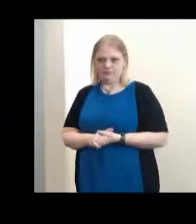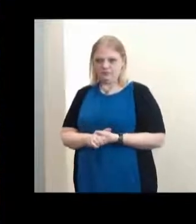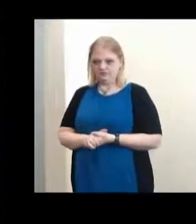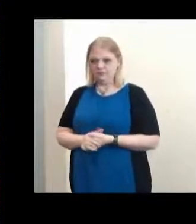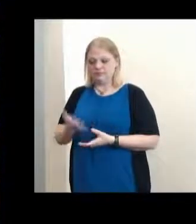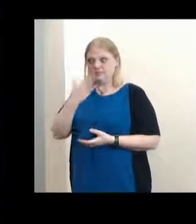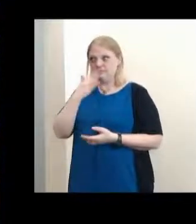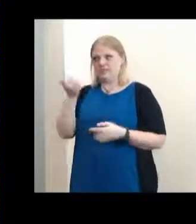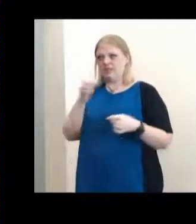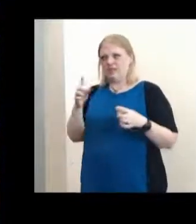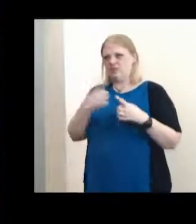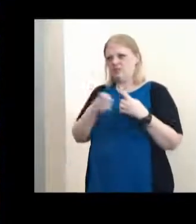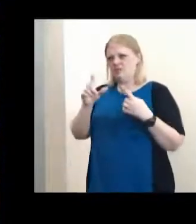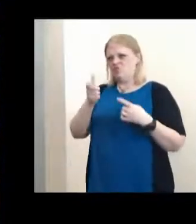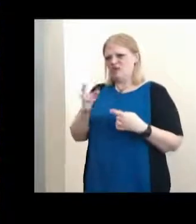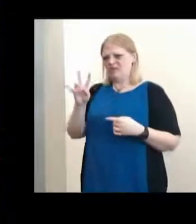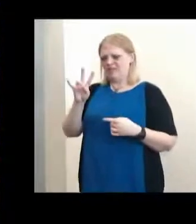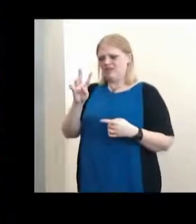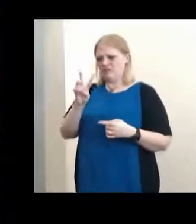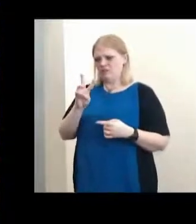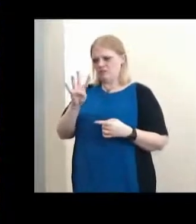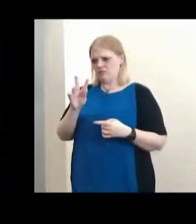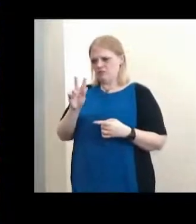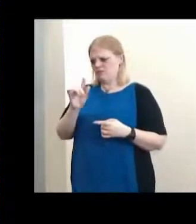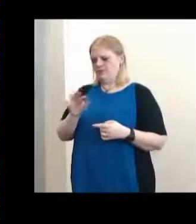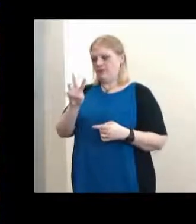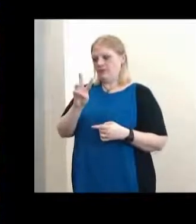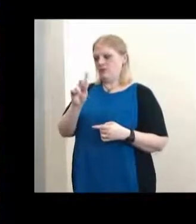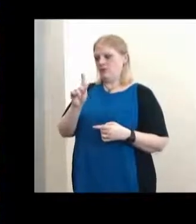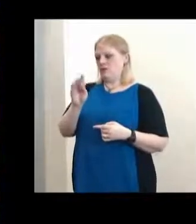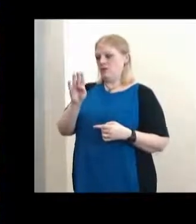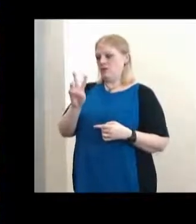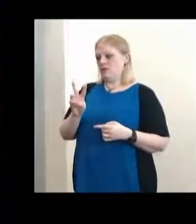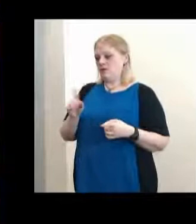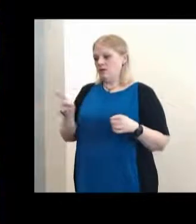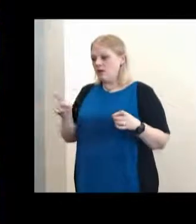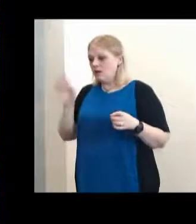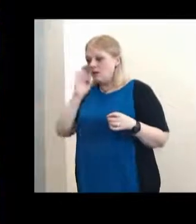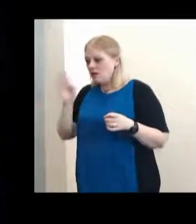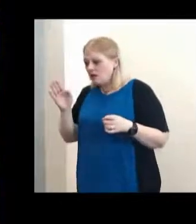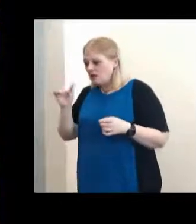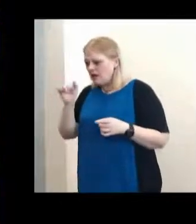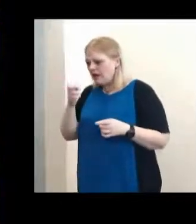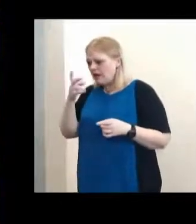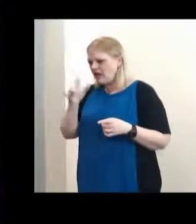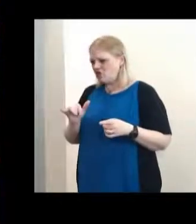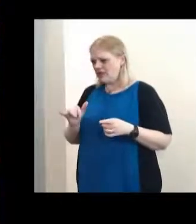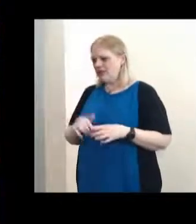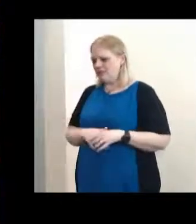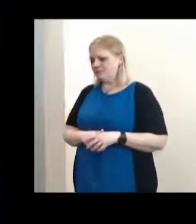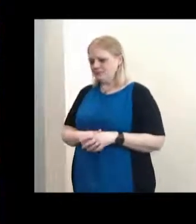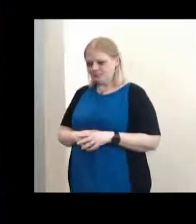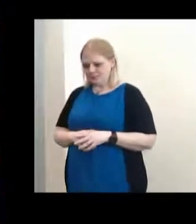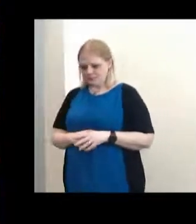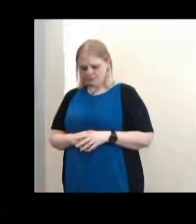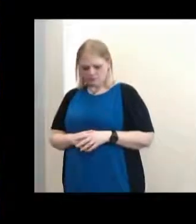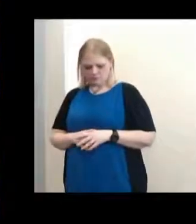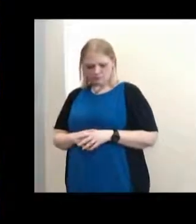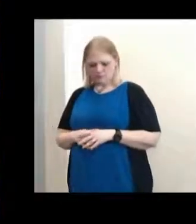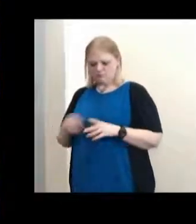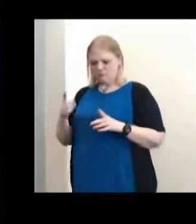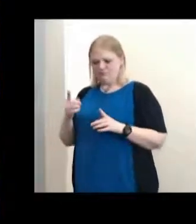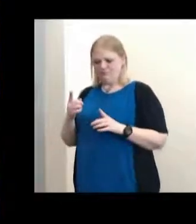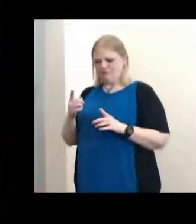Thank you. Is anybody on from Channel 7, WKBW? Hi, County Executive. It's Ashley Rowe here. Quick